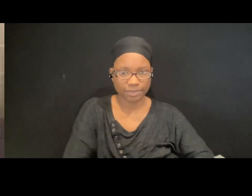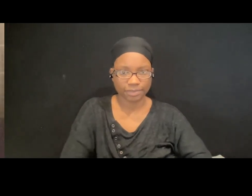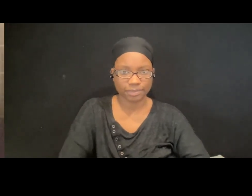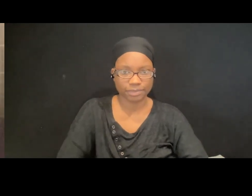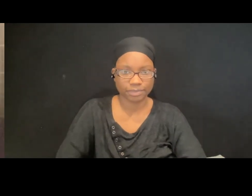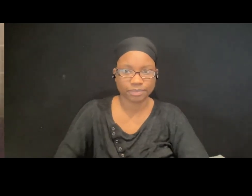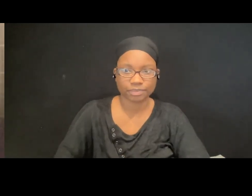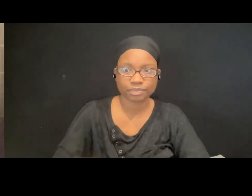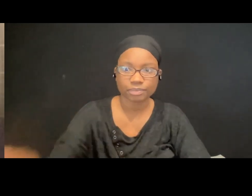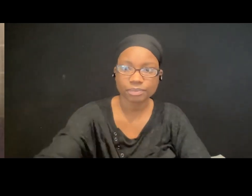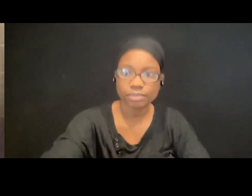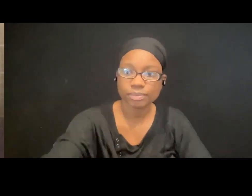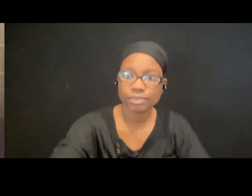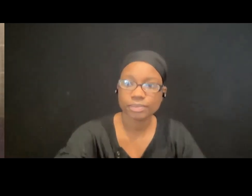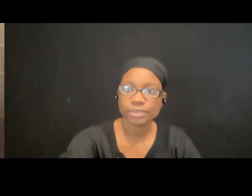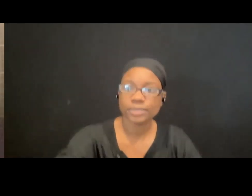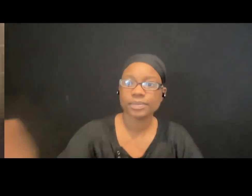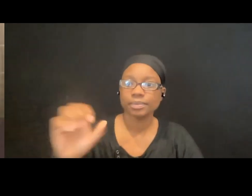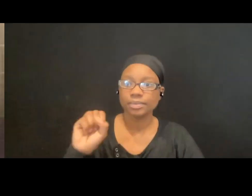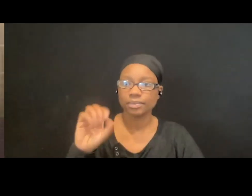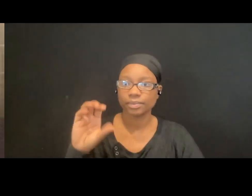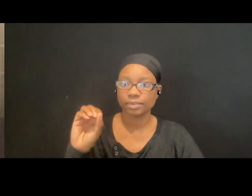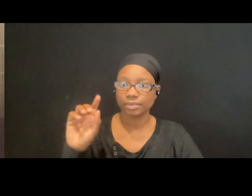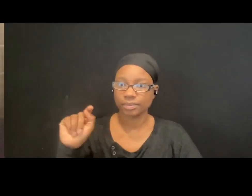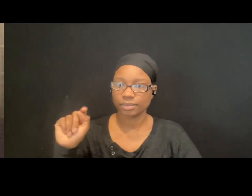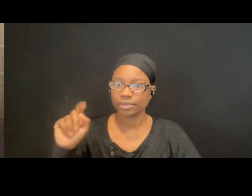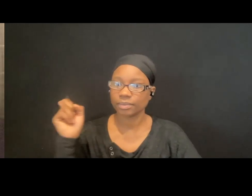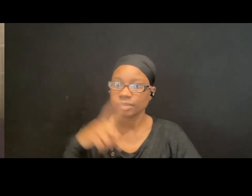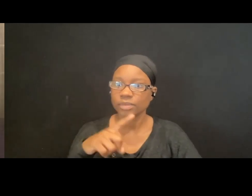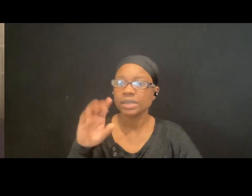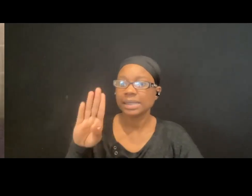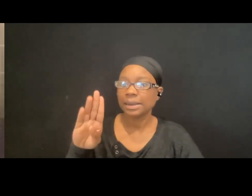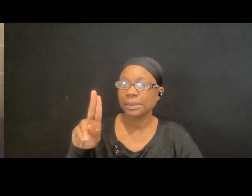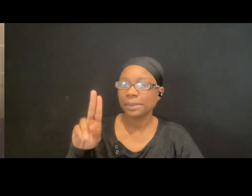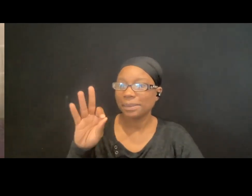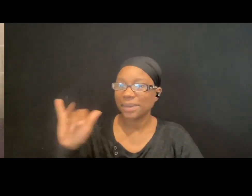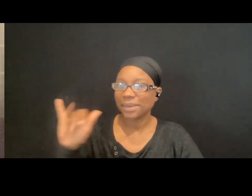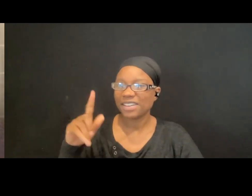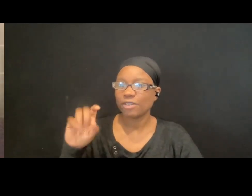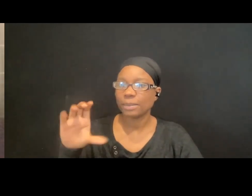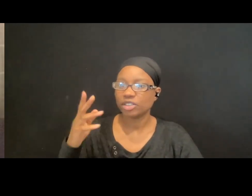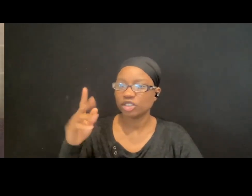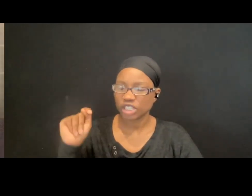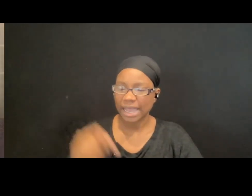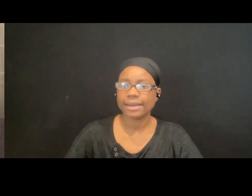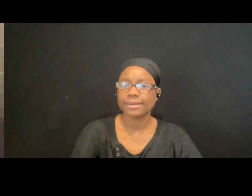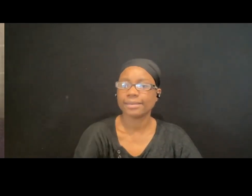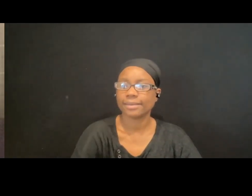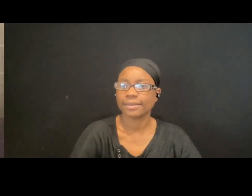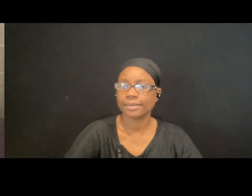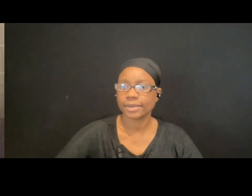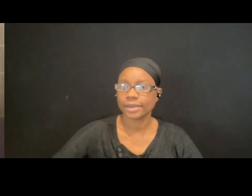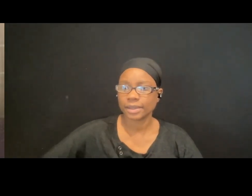A question came up in the chat. Buffy was asking, can you address the difference between homeless and houseless,